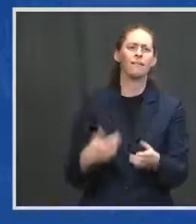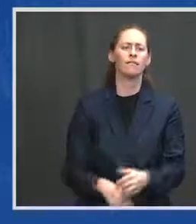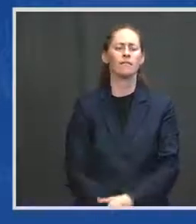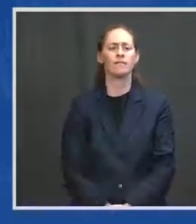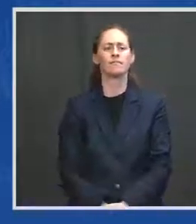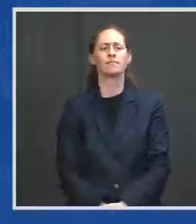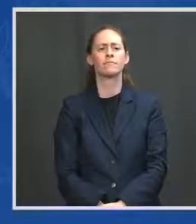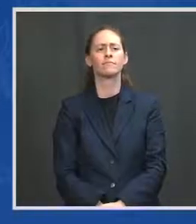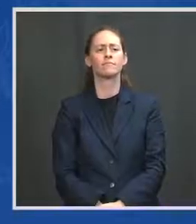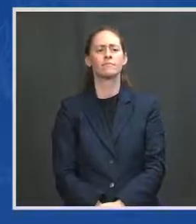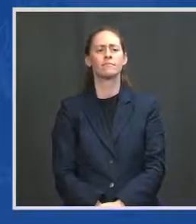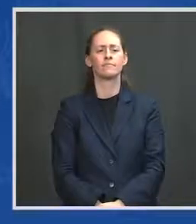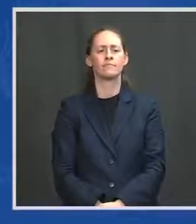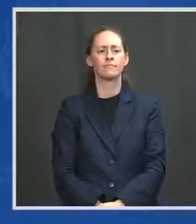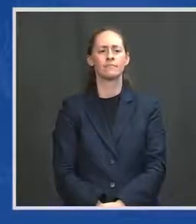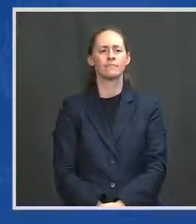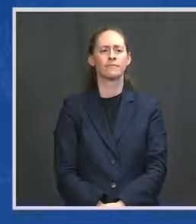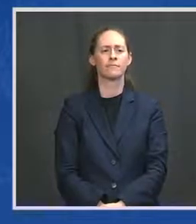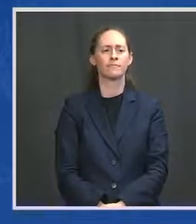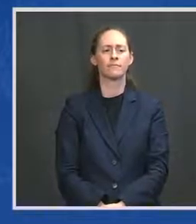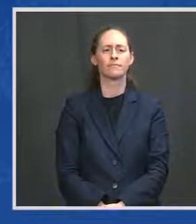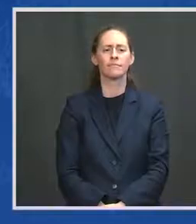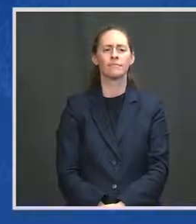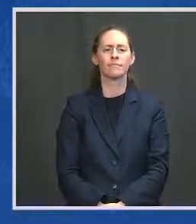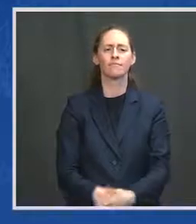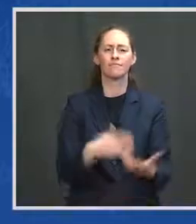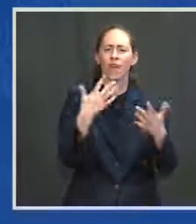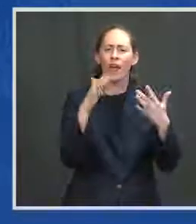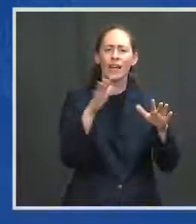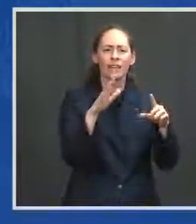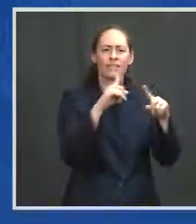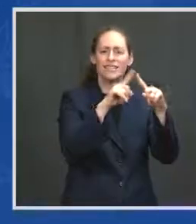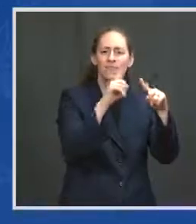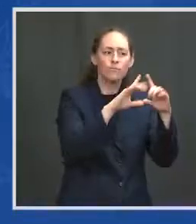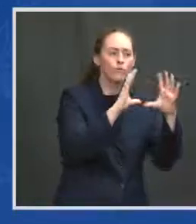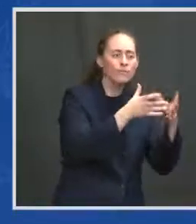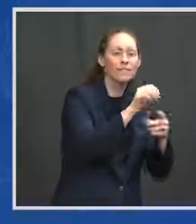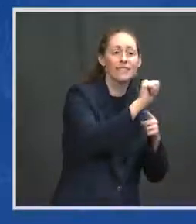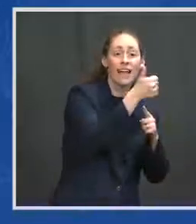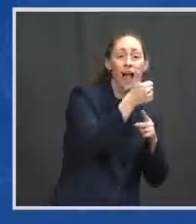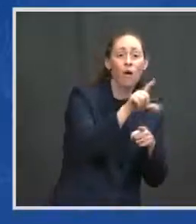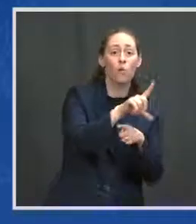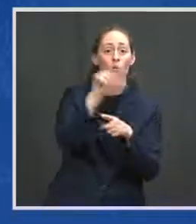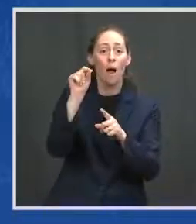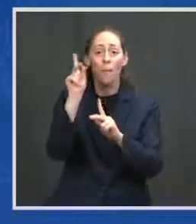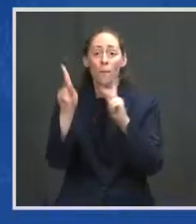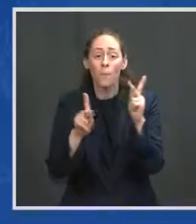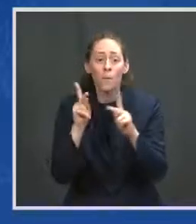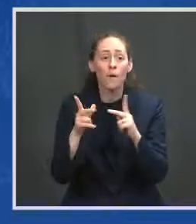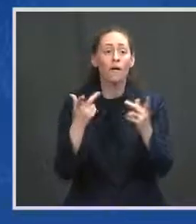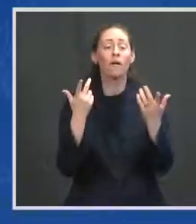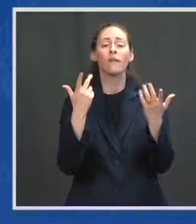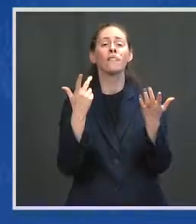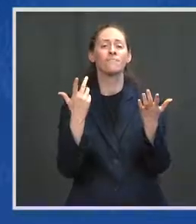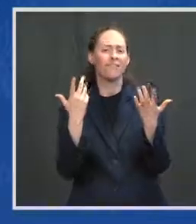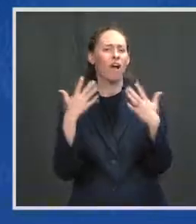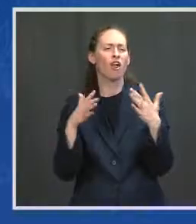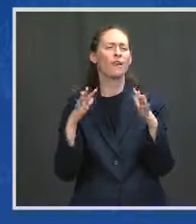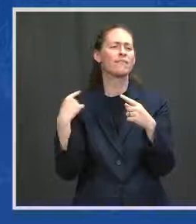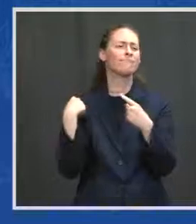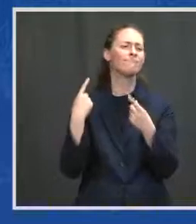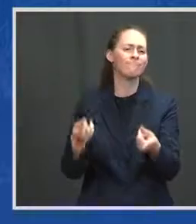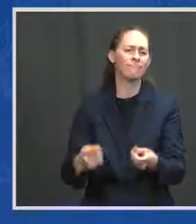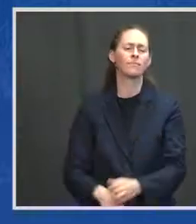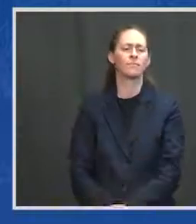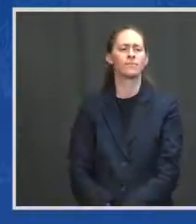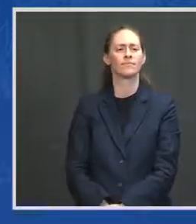made up of 10 to 20 members. There's been groups that I met with, for example, I met with yesterday with Kristen Sinema. I